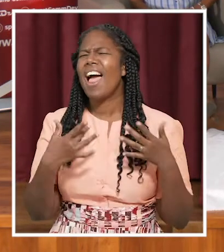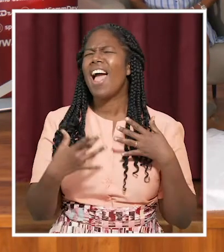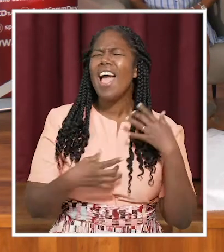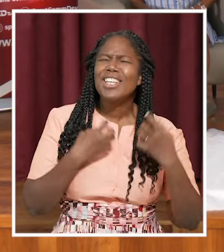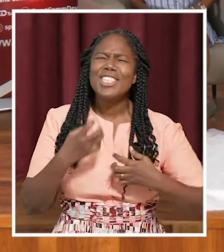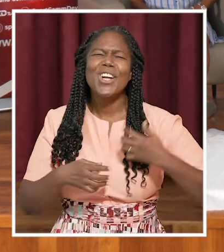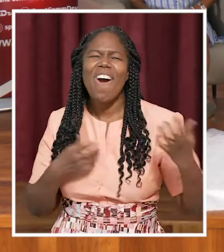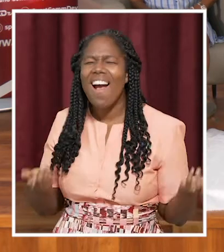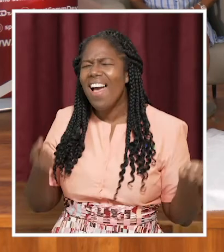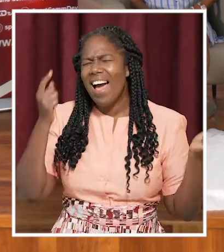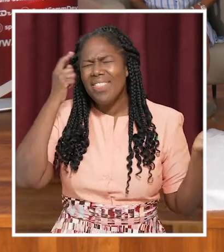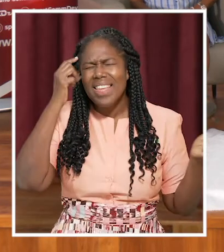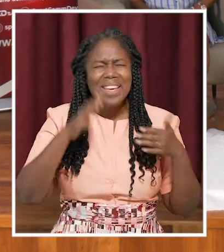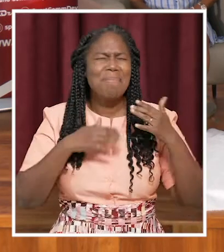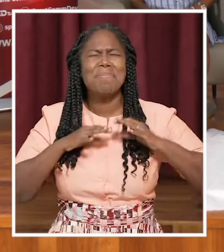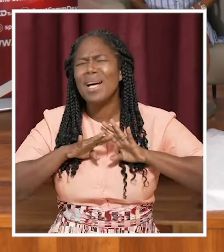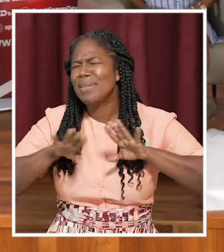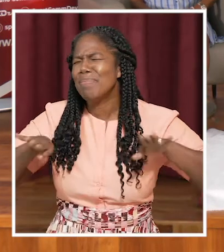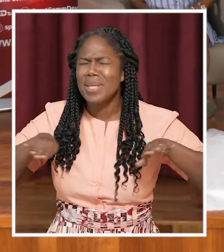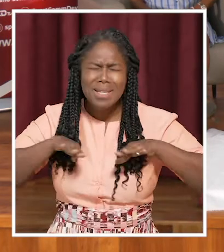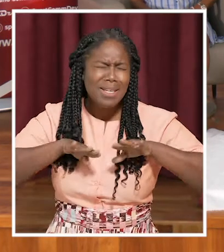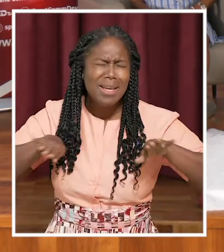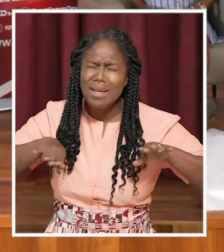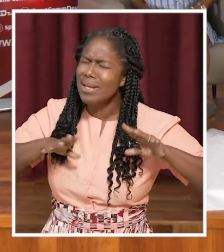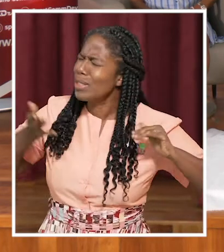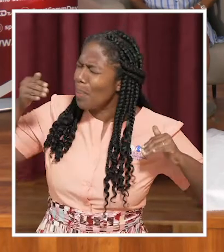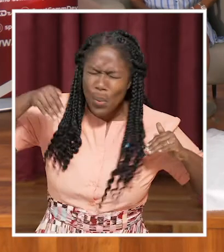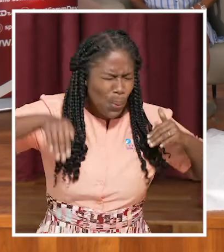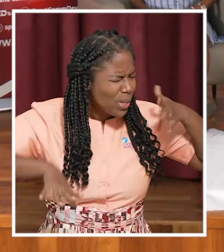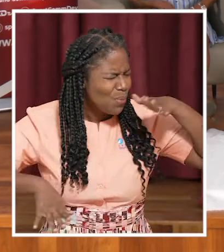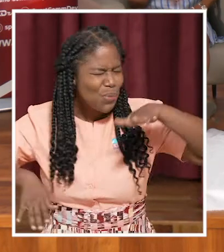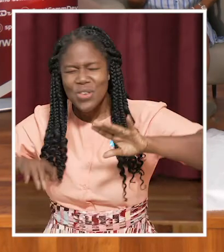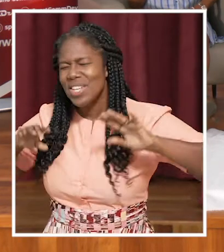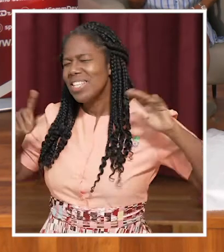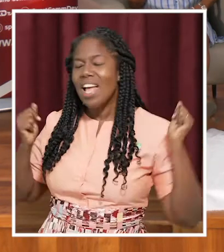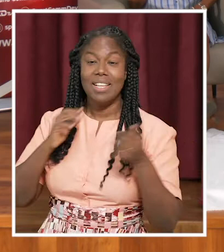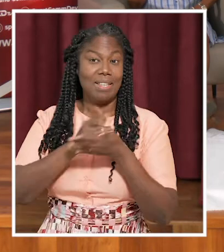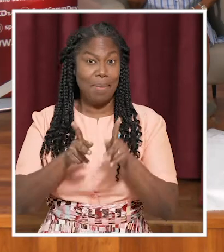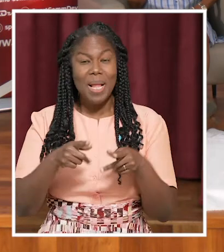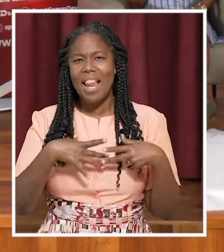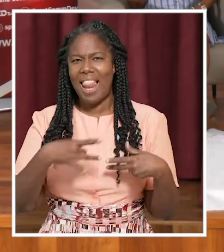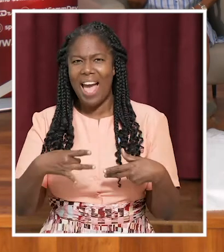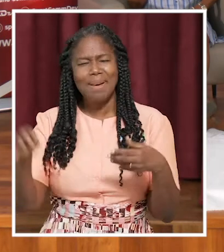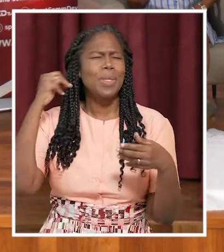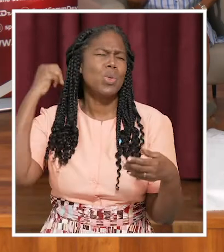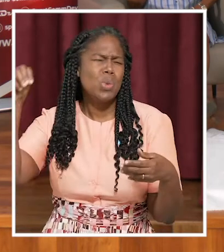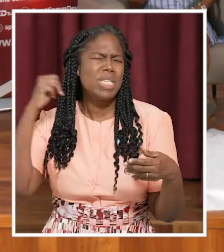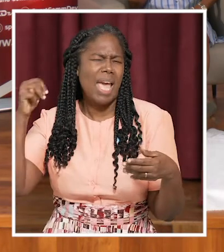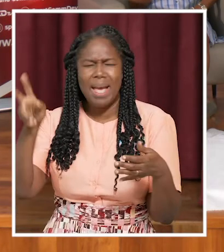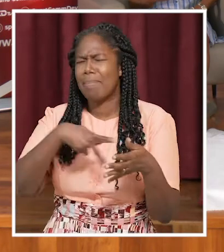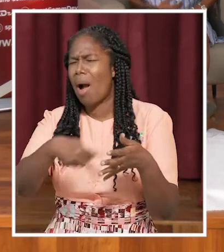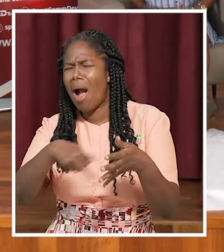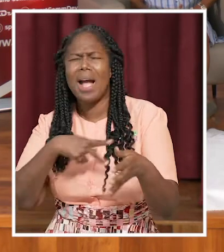like to be at the movies. Some people like to hear certain types of music. So they have to be able to think these things. So it's something you